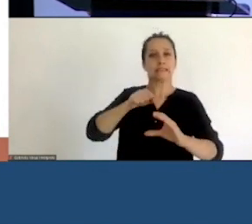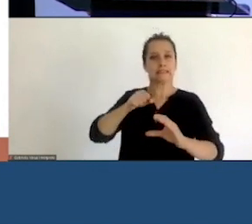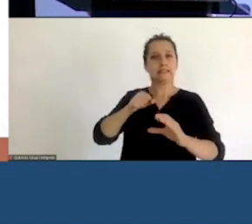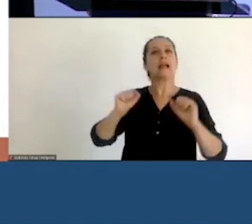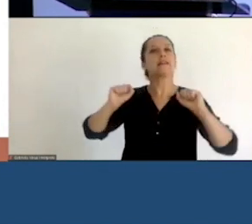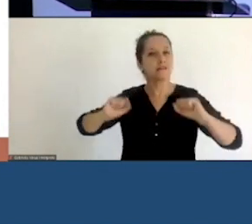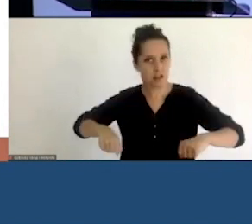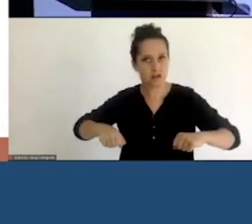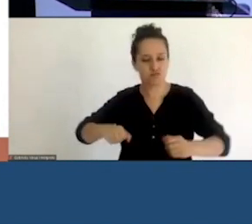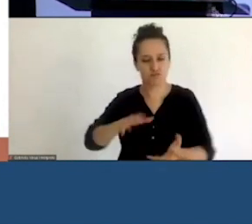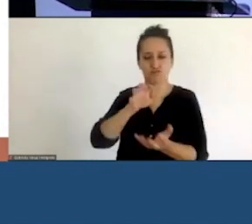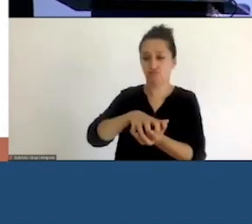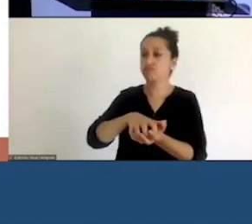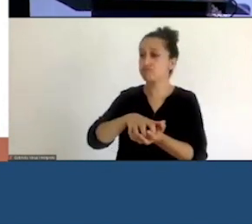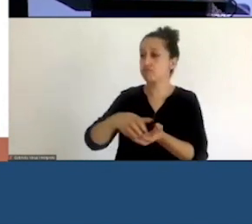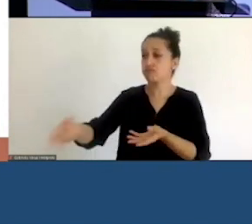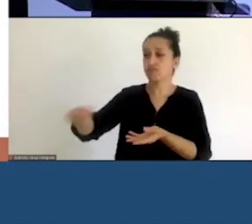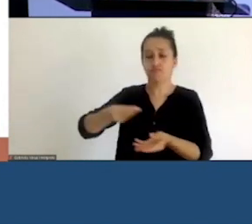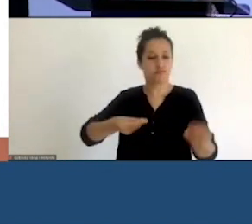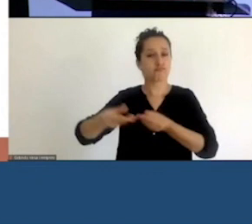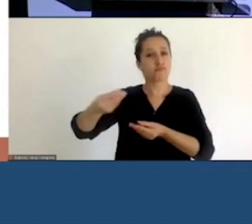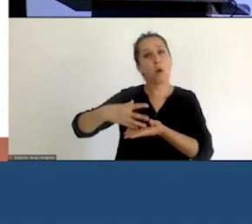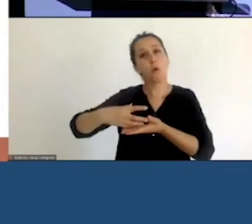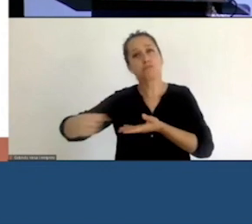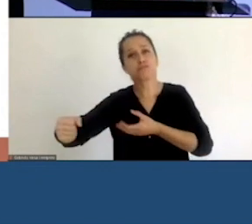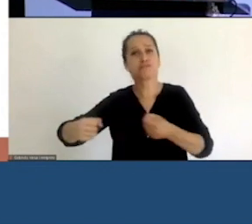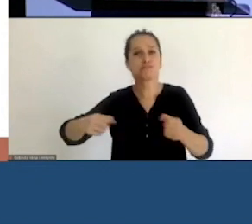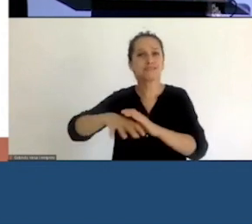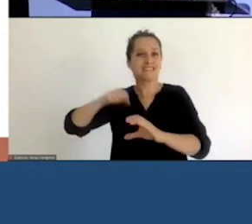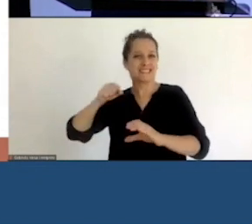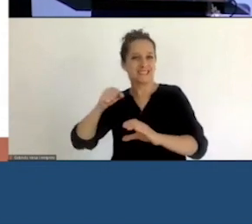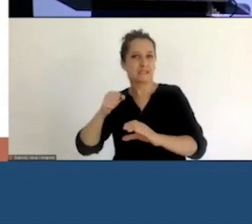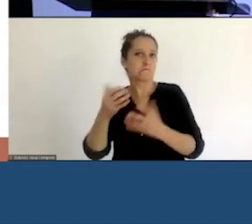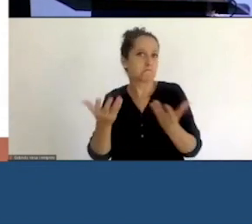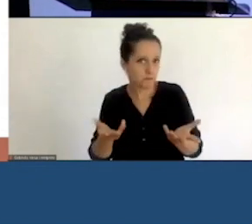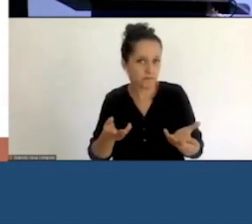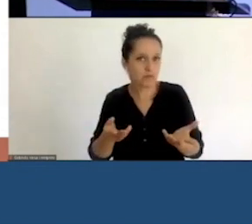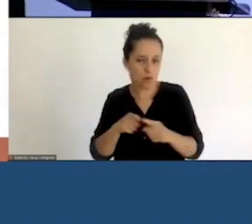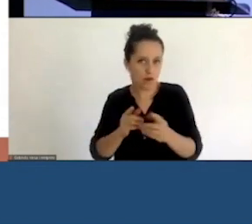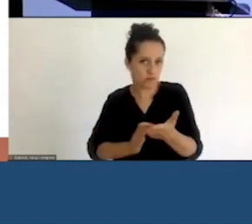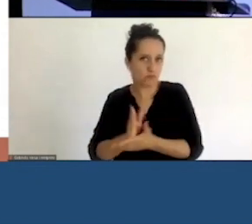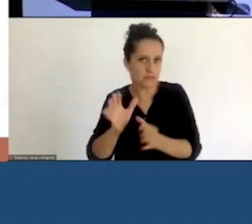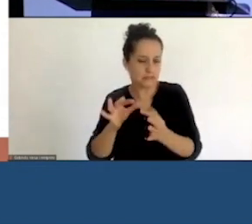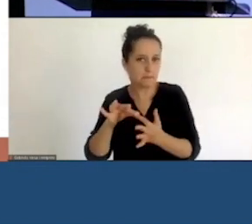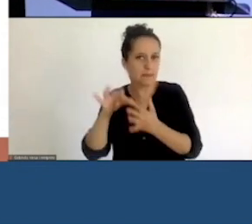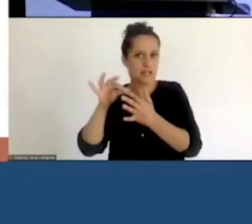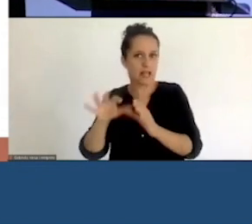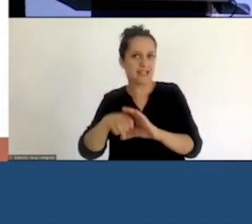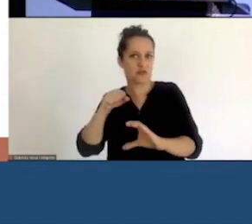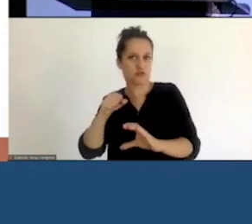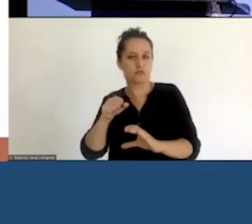because the bank can have special rights for uh, for